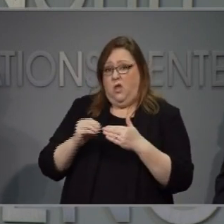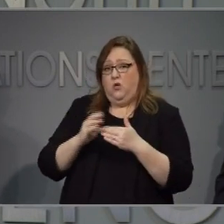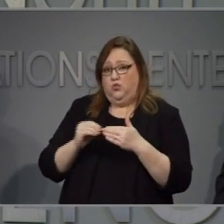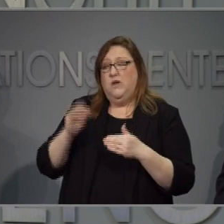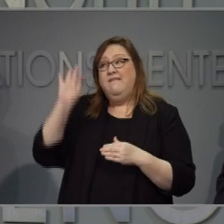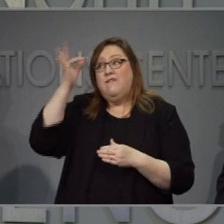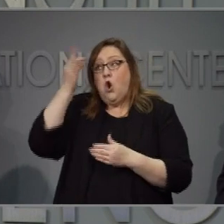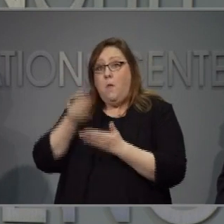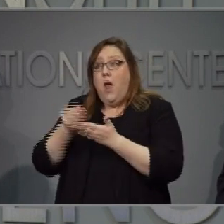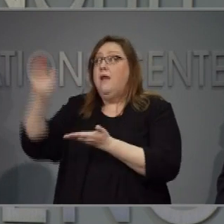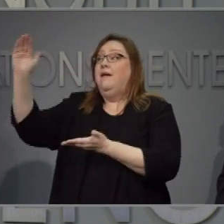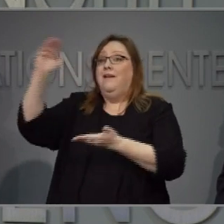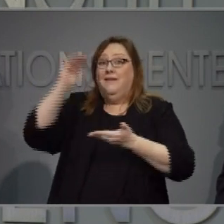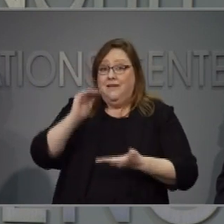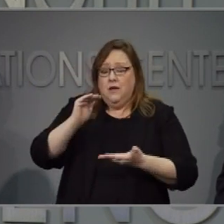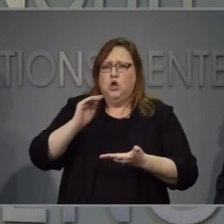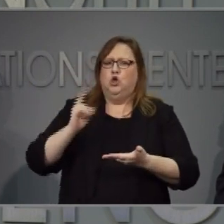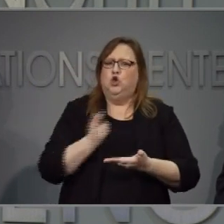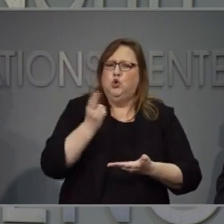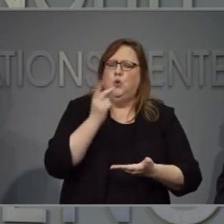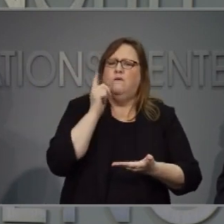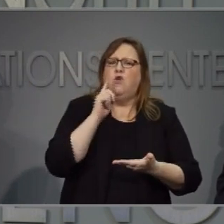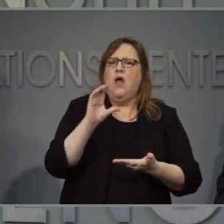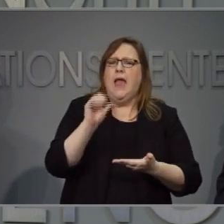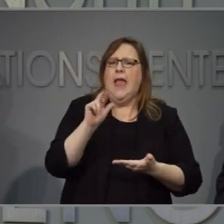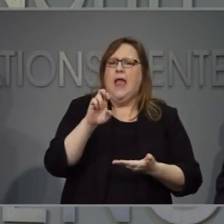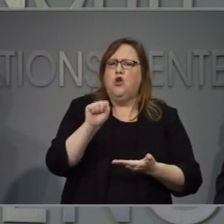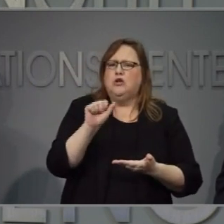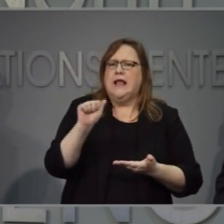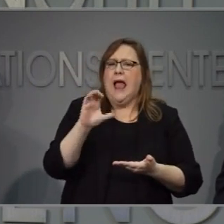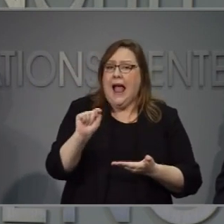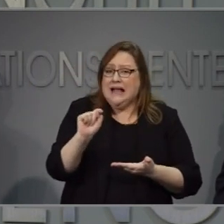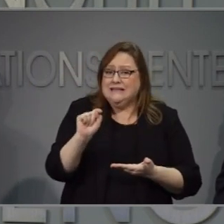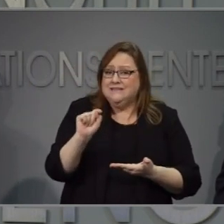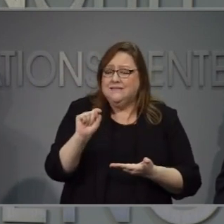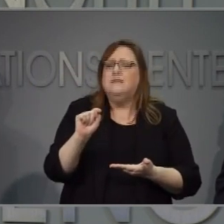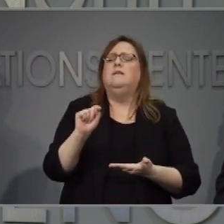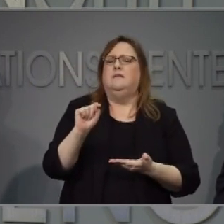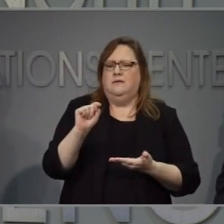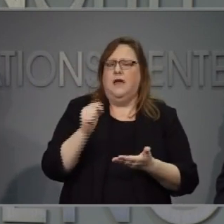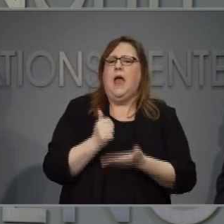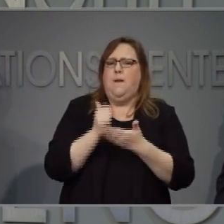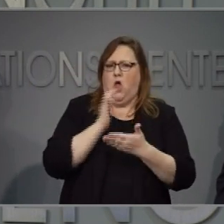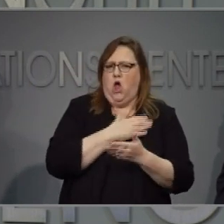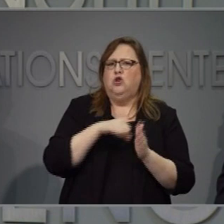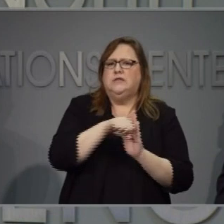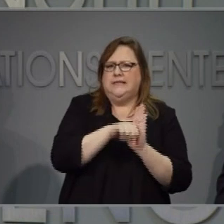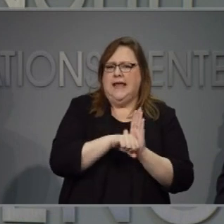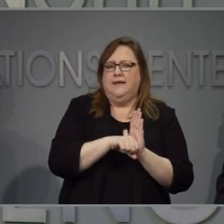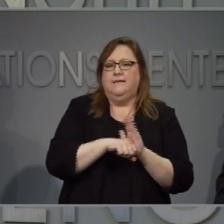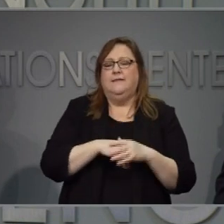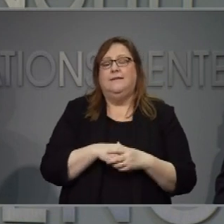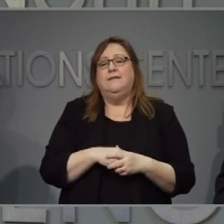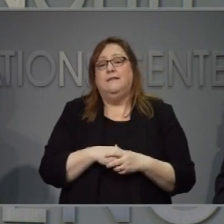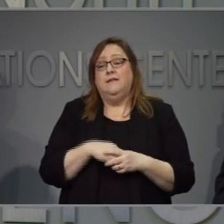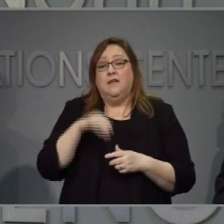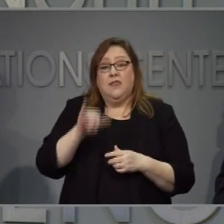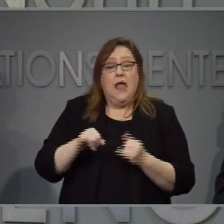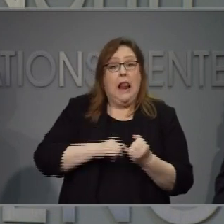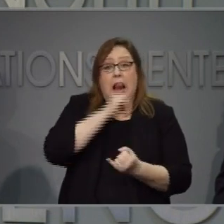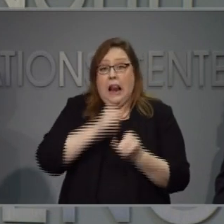Act, Coronavirus Relief Fund, to help our state. And this won't be the last request that we